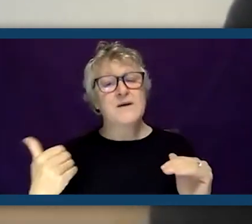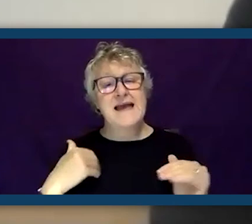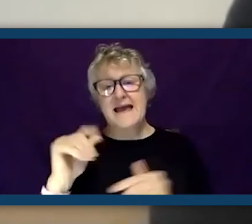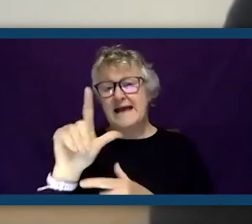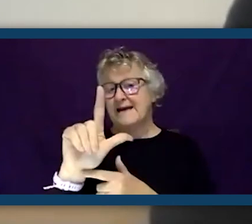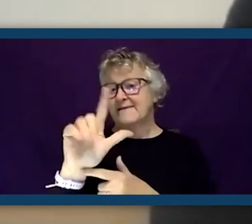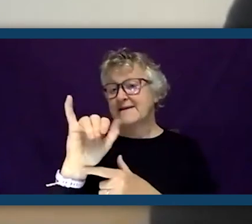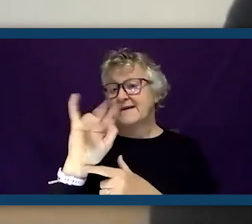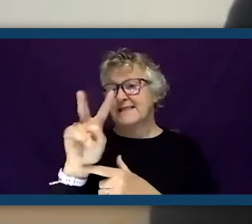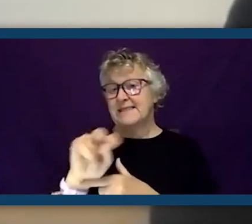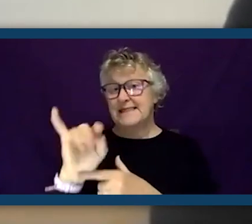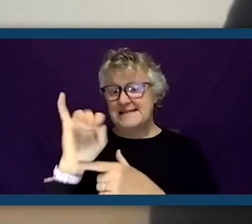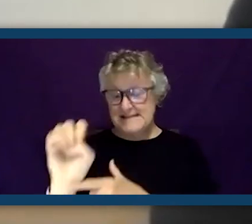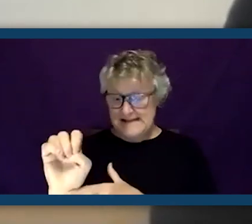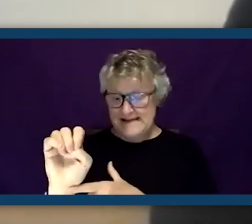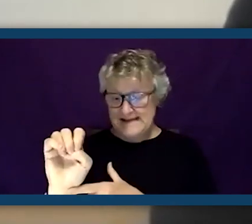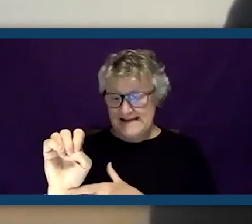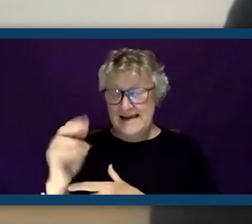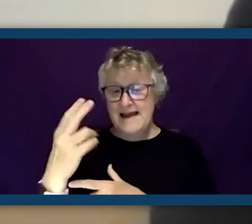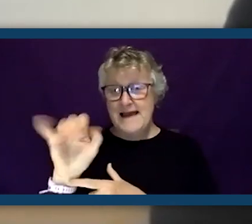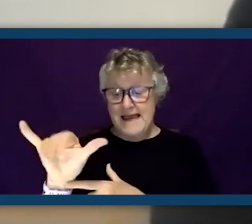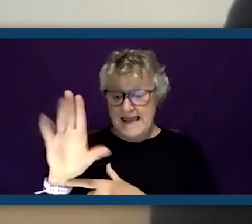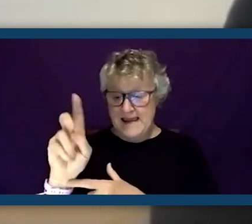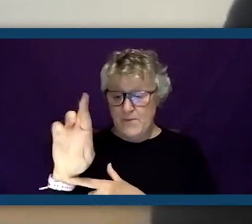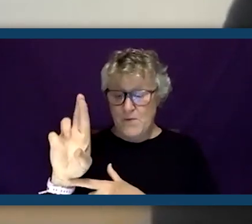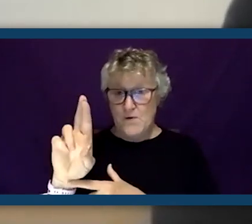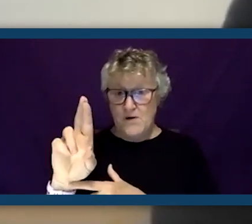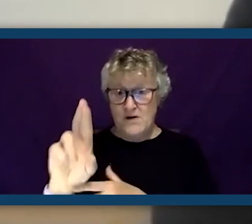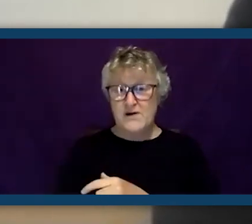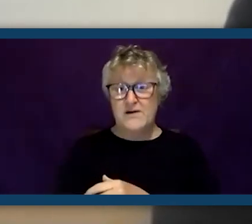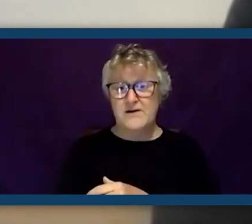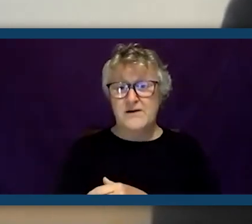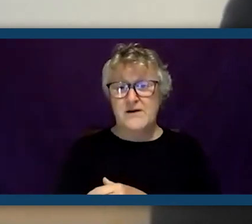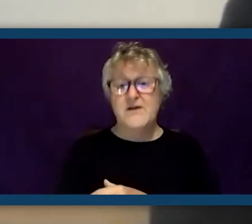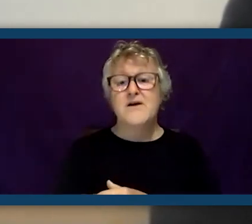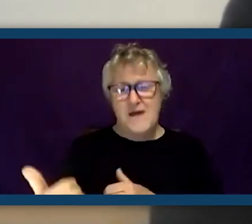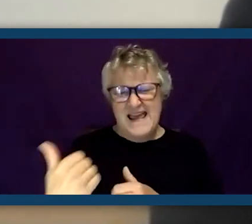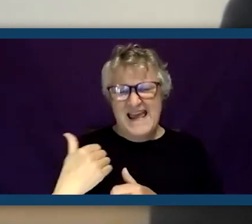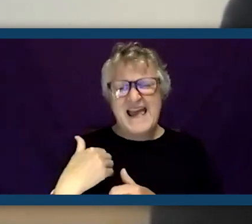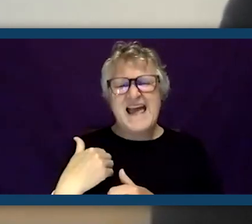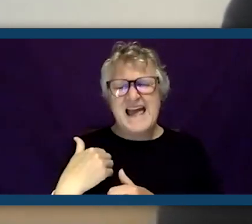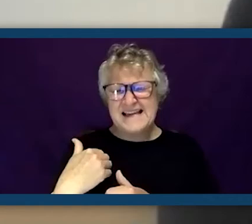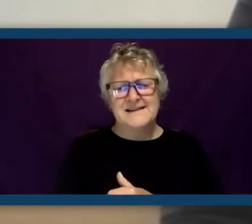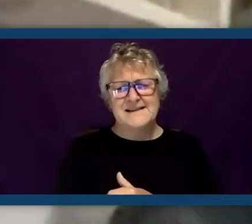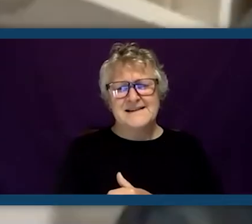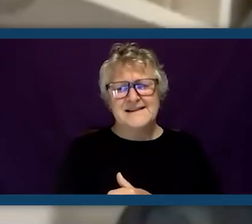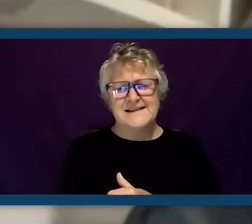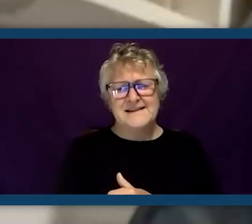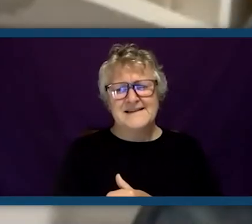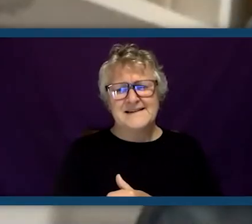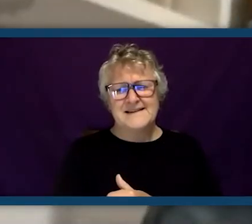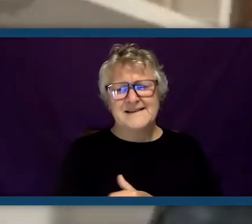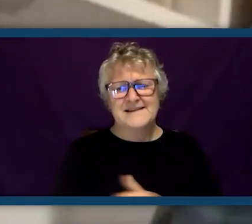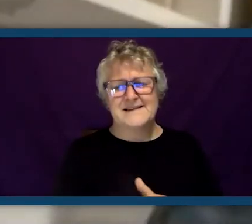Lizzie Habuer, who is our organizing director, who has a couple words that she wants to say. Lizzie, take it away. Thank you so